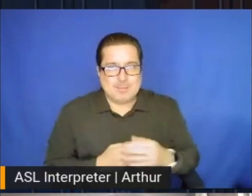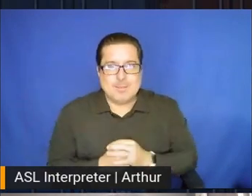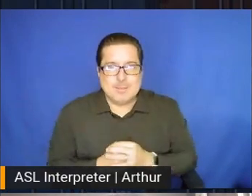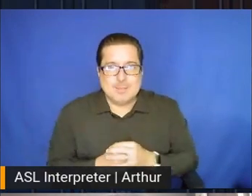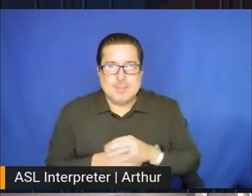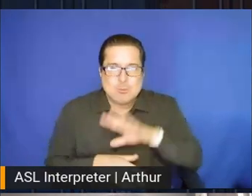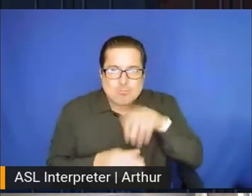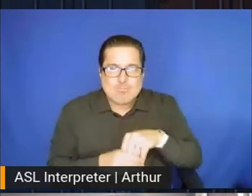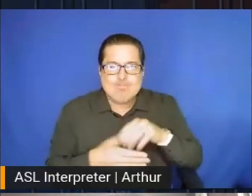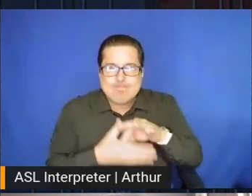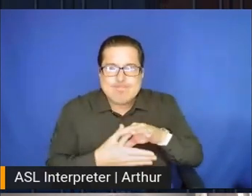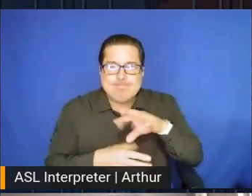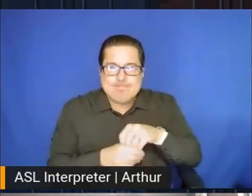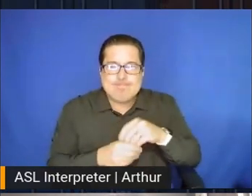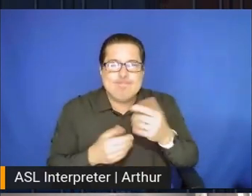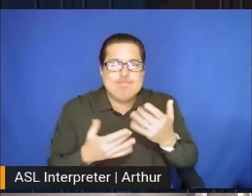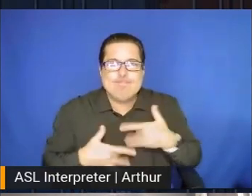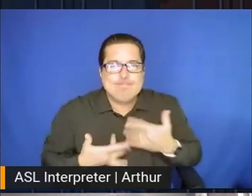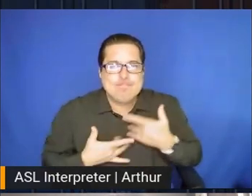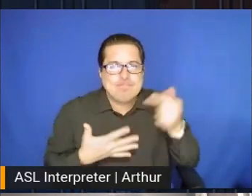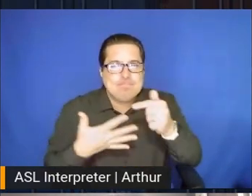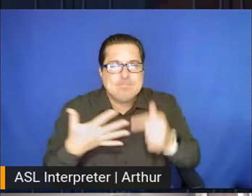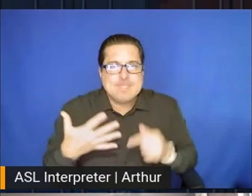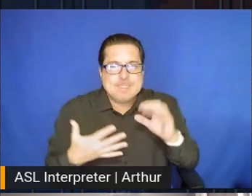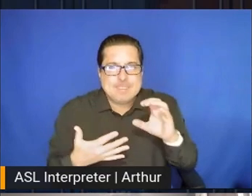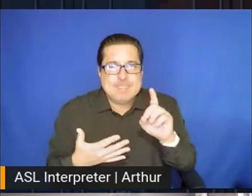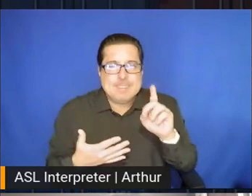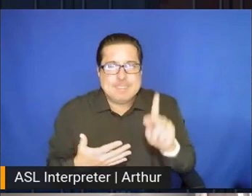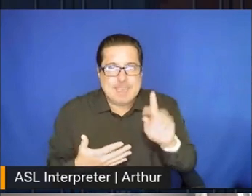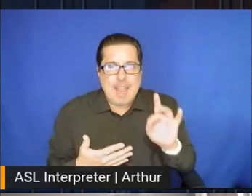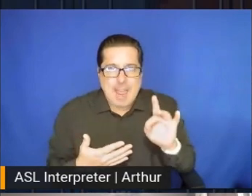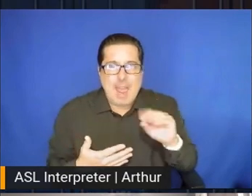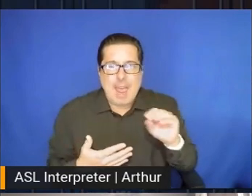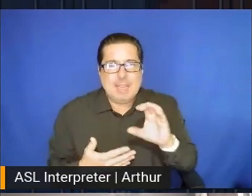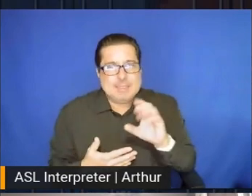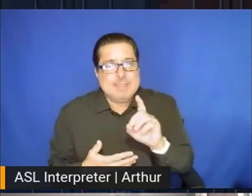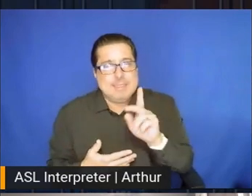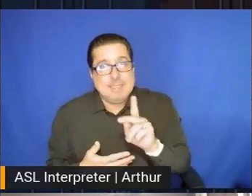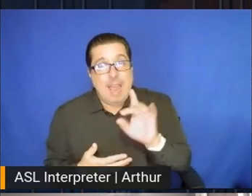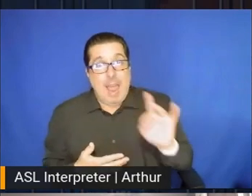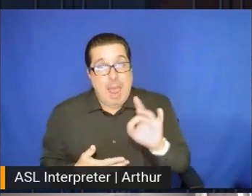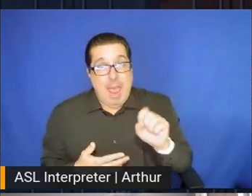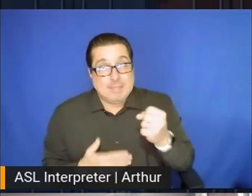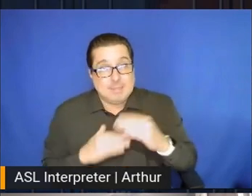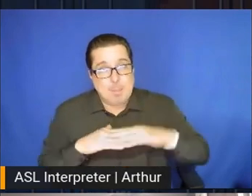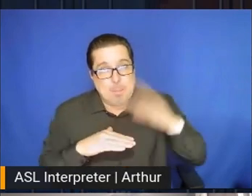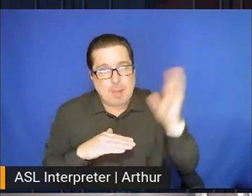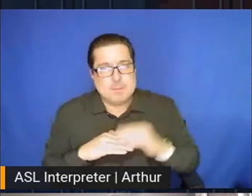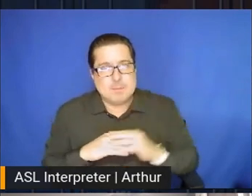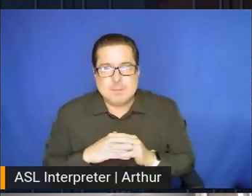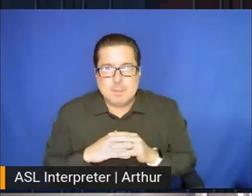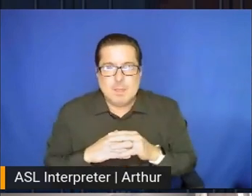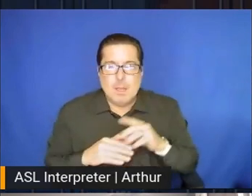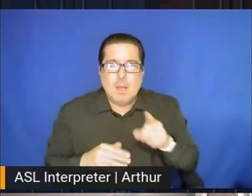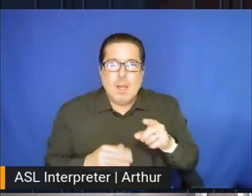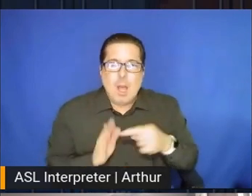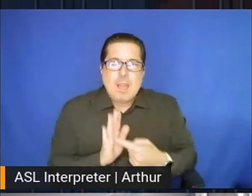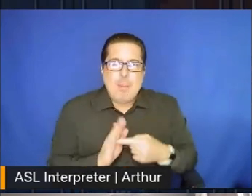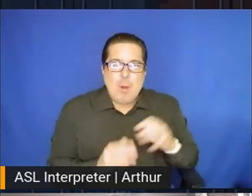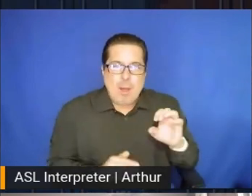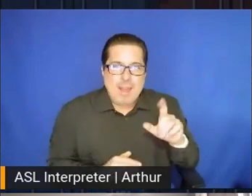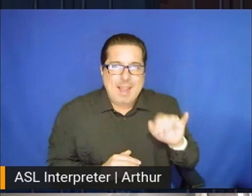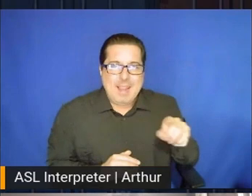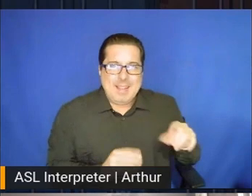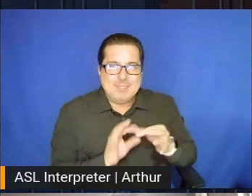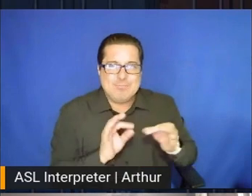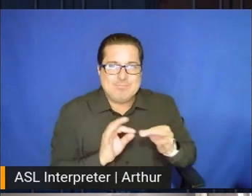and cdk8s Plus. And then, as I mentioned, we have a great, interesting, when Ellie showed me this demo,